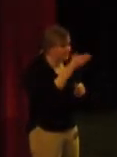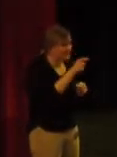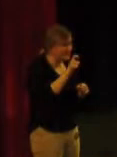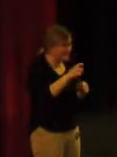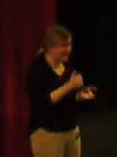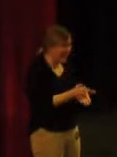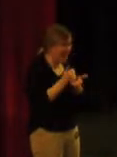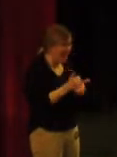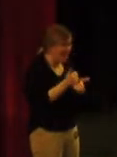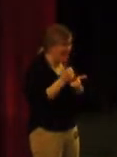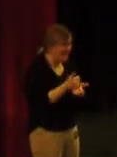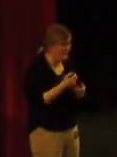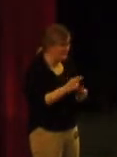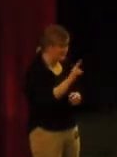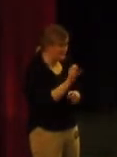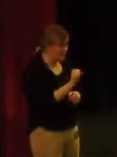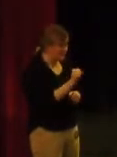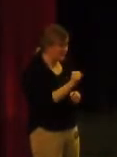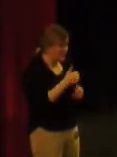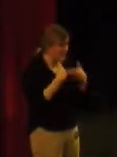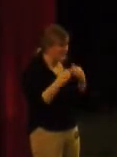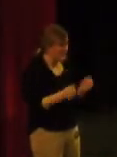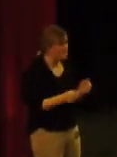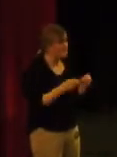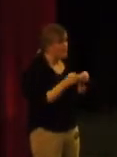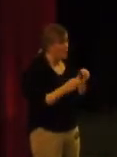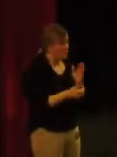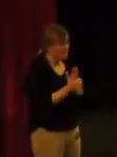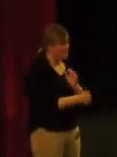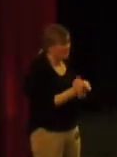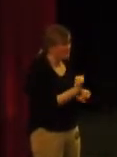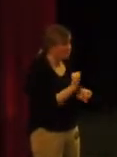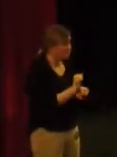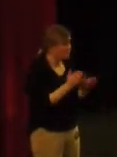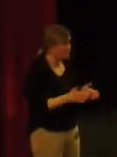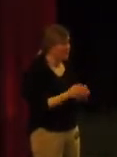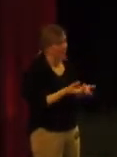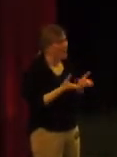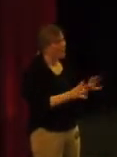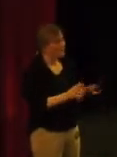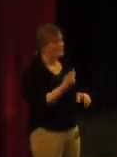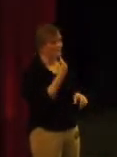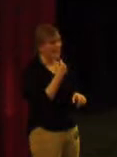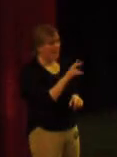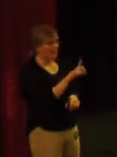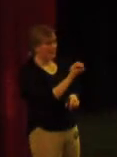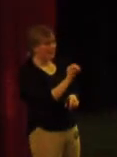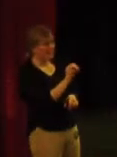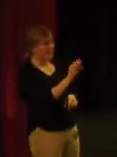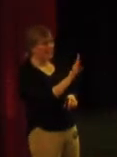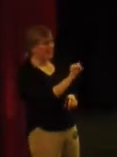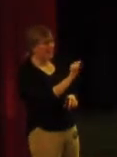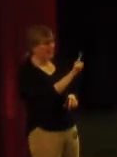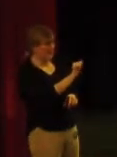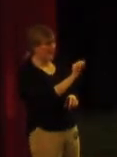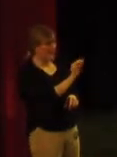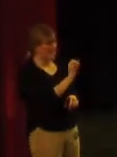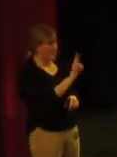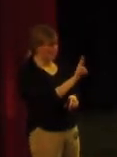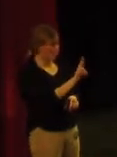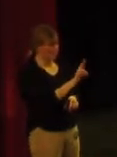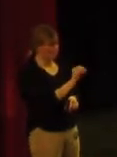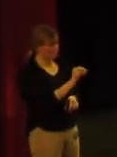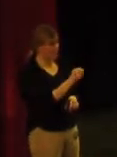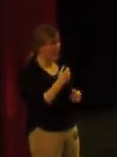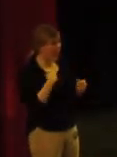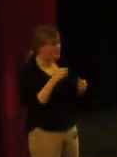need some help in the United States getting more skilled workers. I don't want to say skilled laborers. I'm talking about white-collar people, too. So they